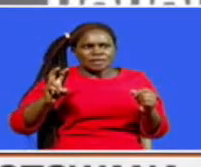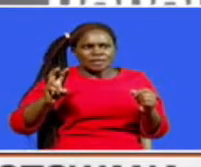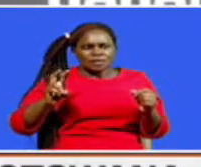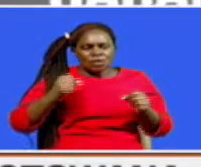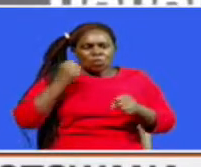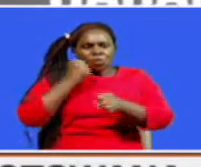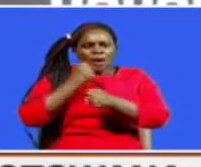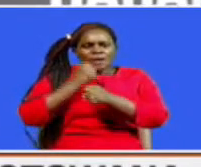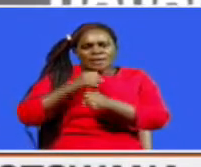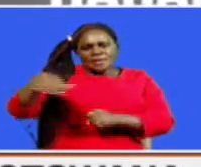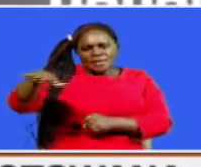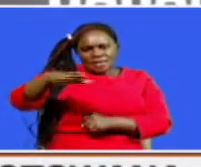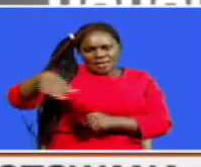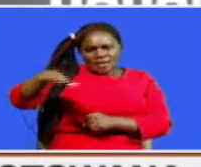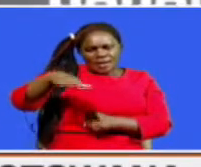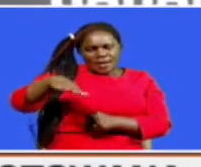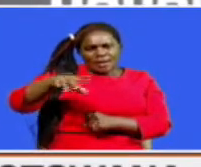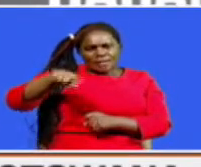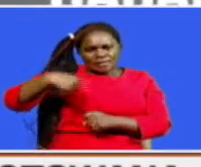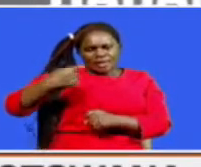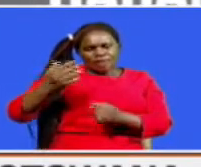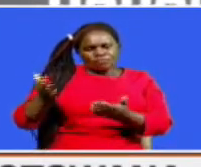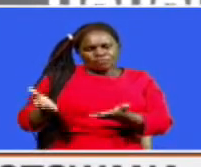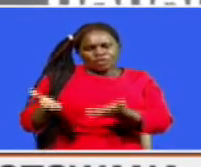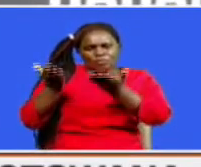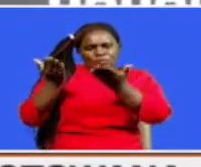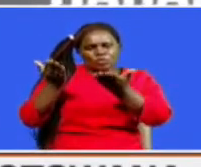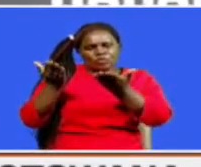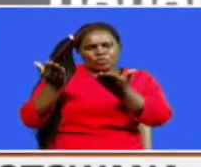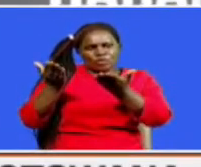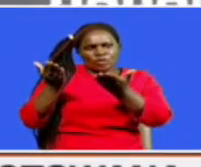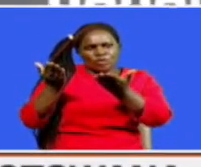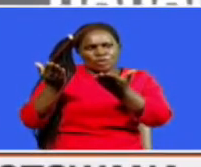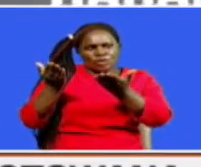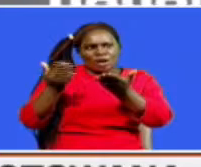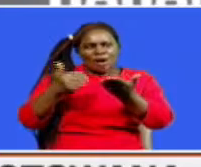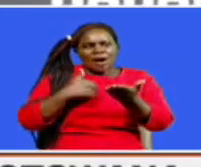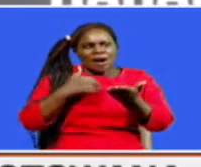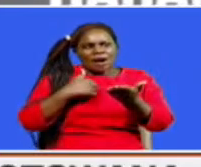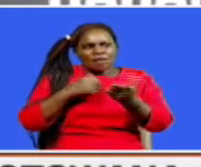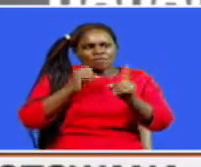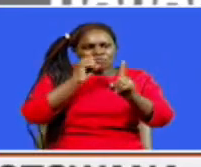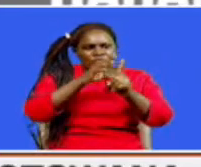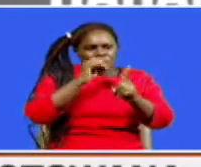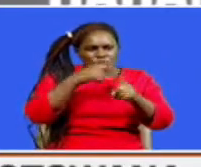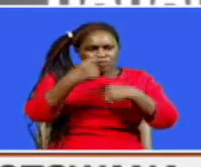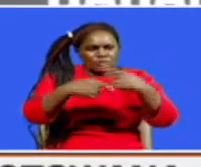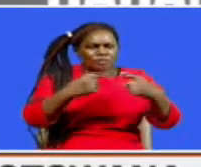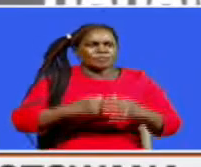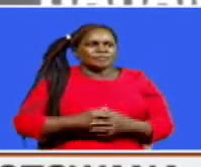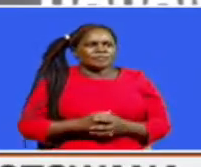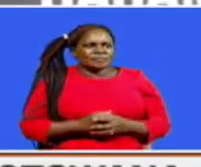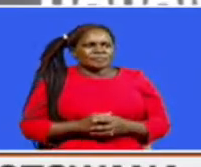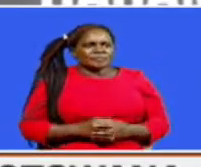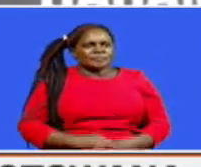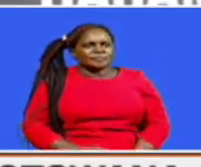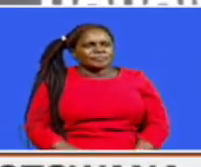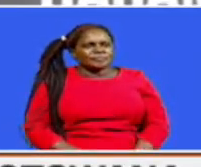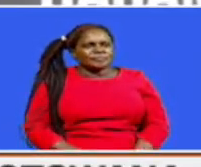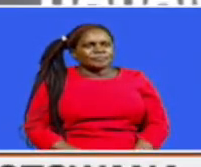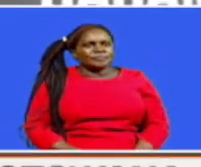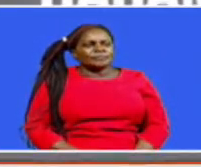to work on, and we're going to push it hard. We still have 90 minutes and we still believe.